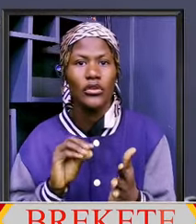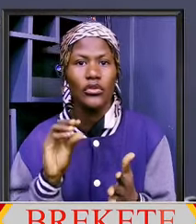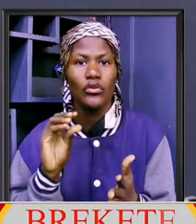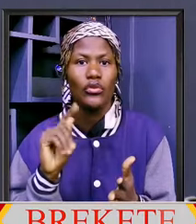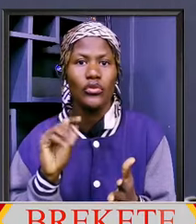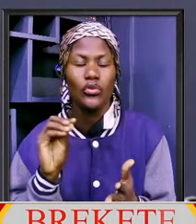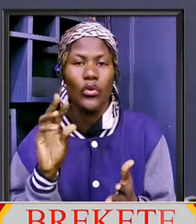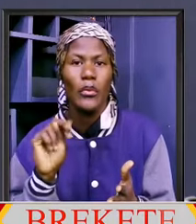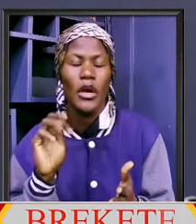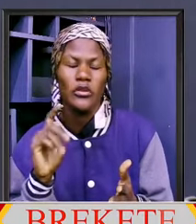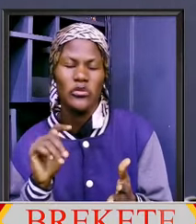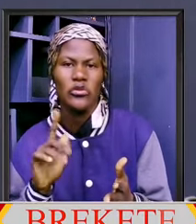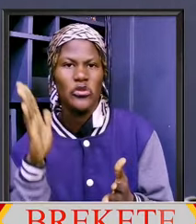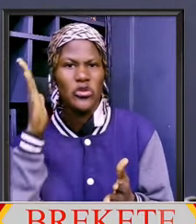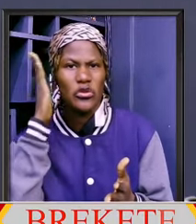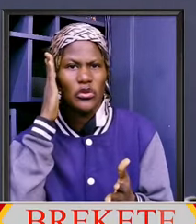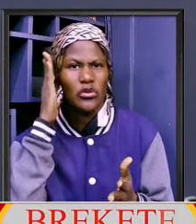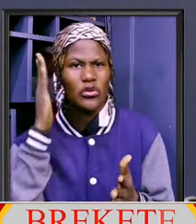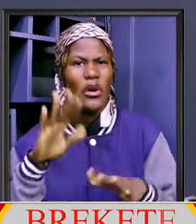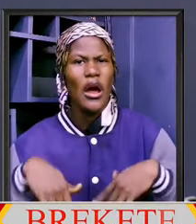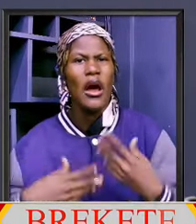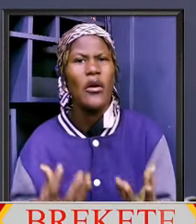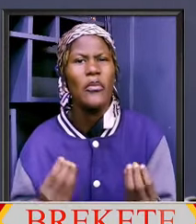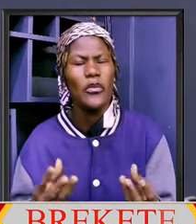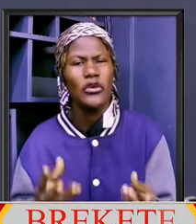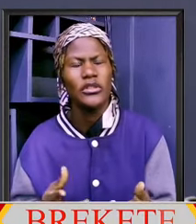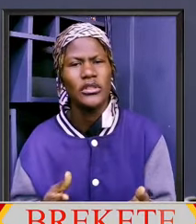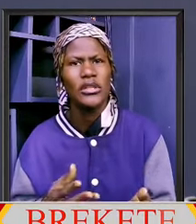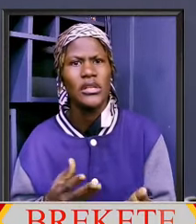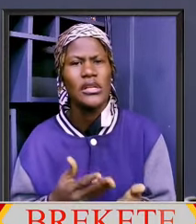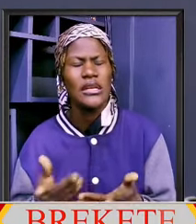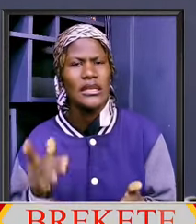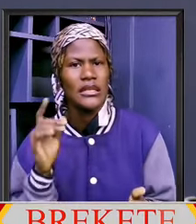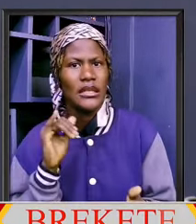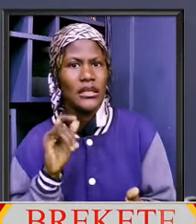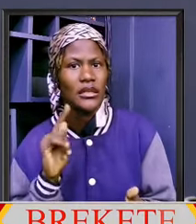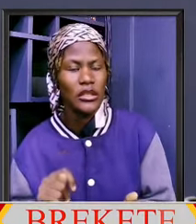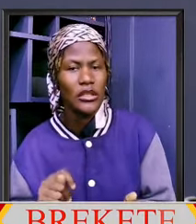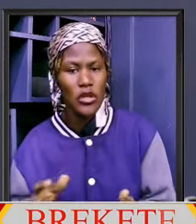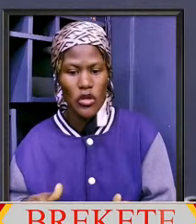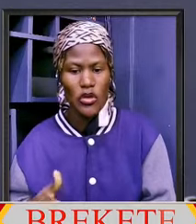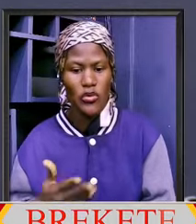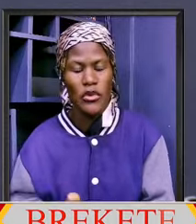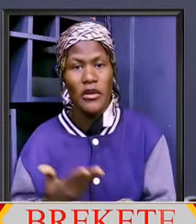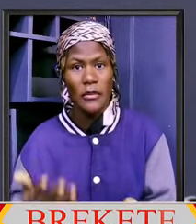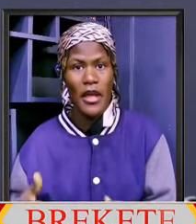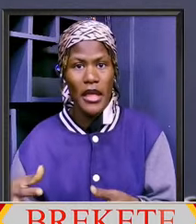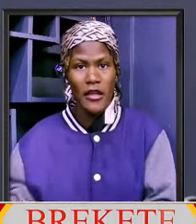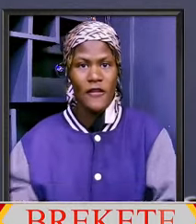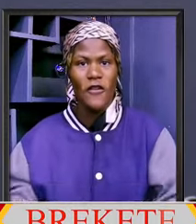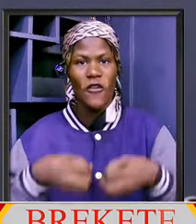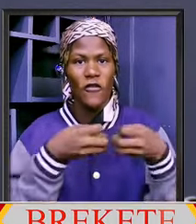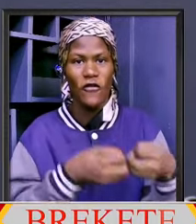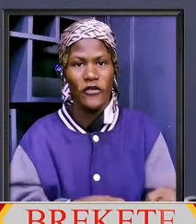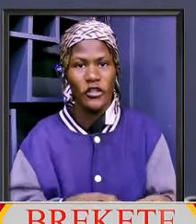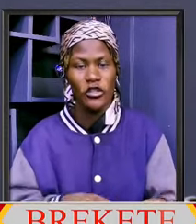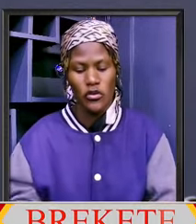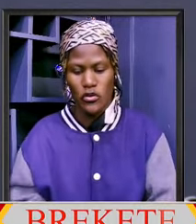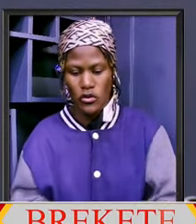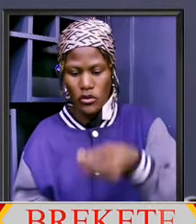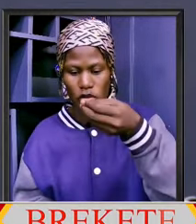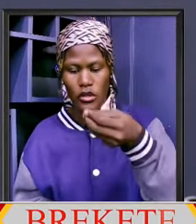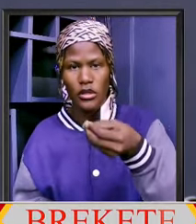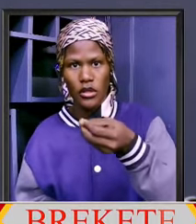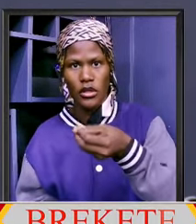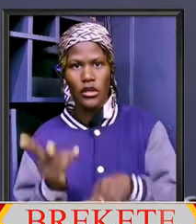them, this one now one kobo, this one now half kobo. You go buy, you go fetch, you go raise one thing, you go drop the money for